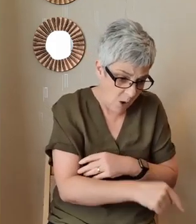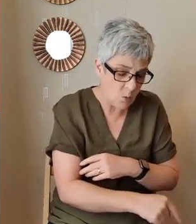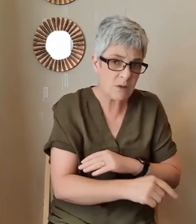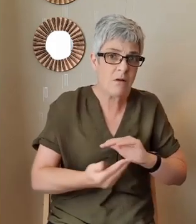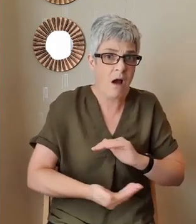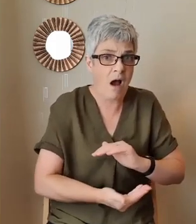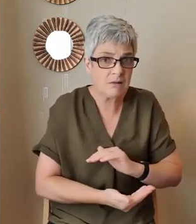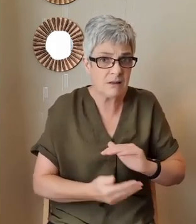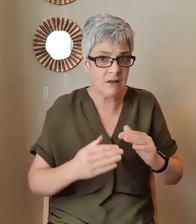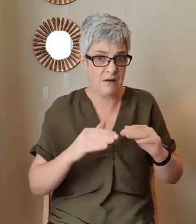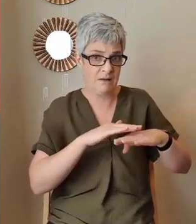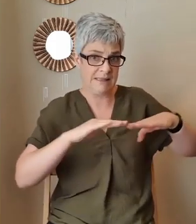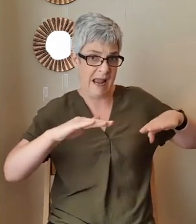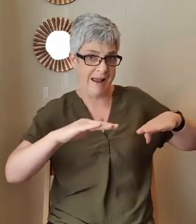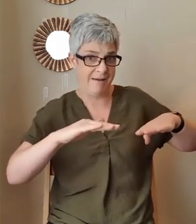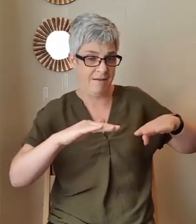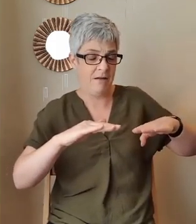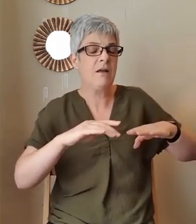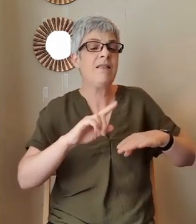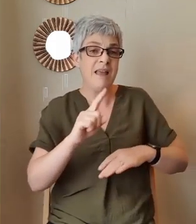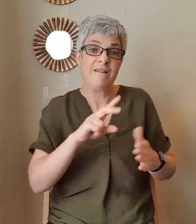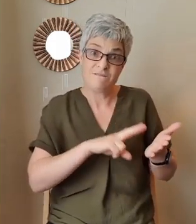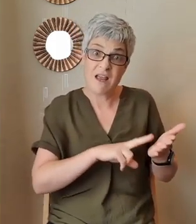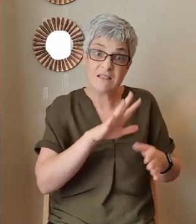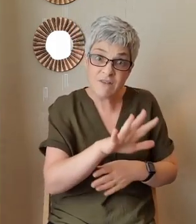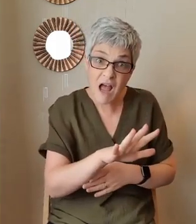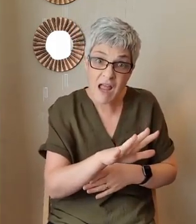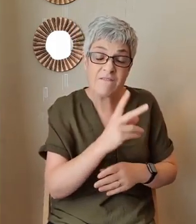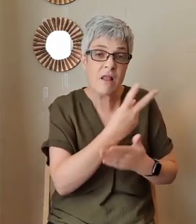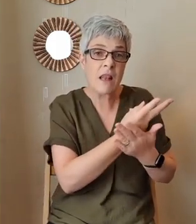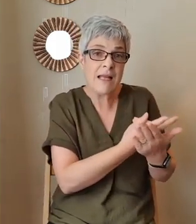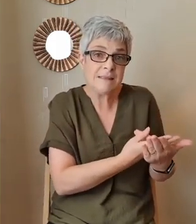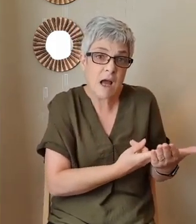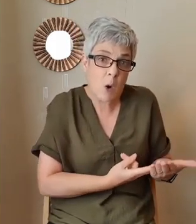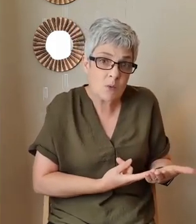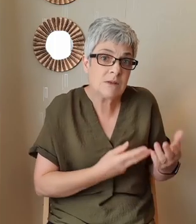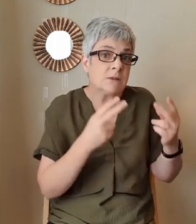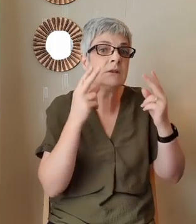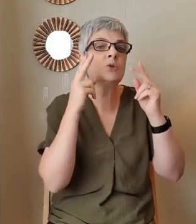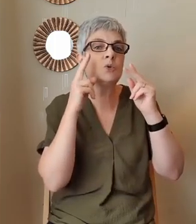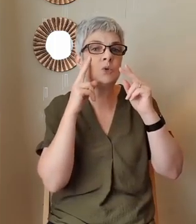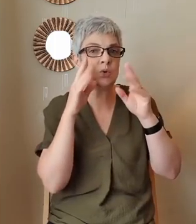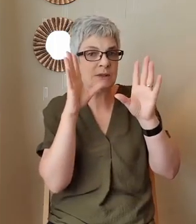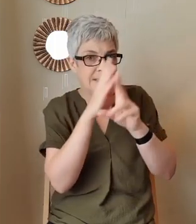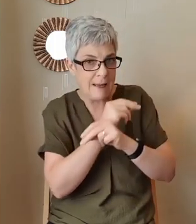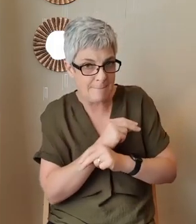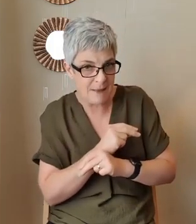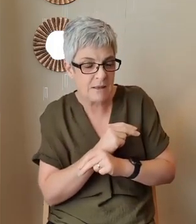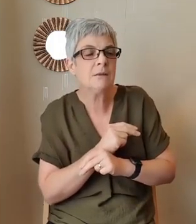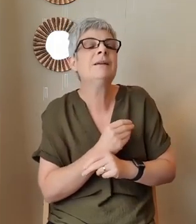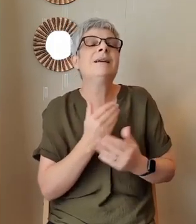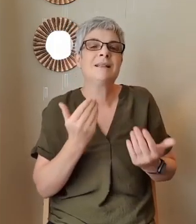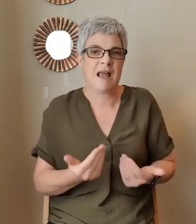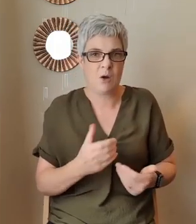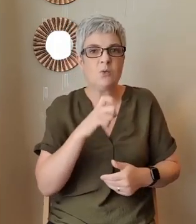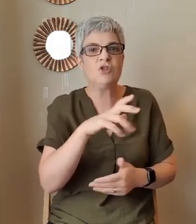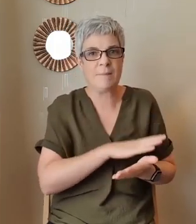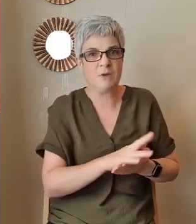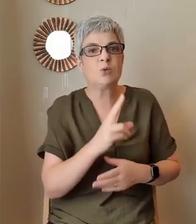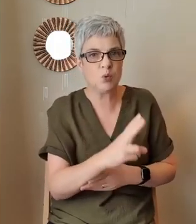below deck. And then in verse 5, we're told he lay down to sleep in the ship. And now in chapter 2, he